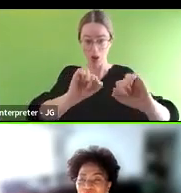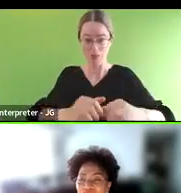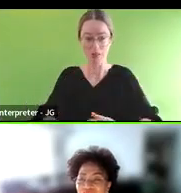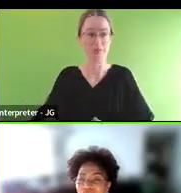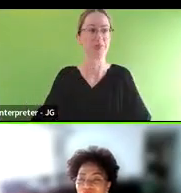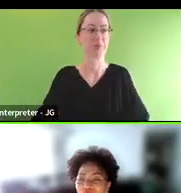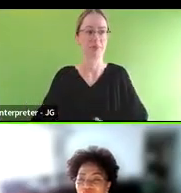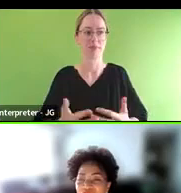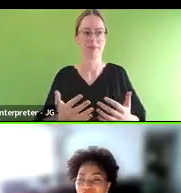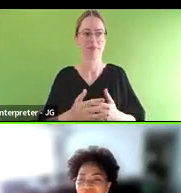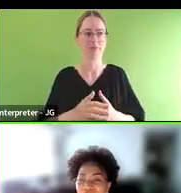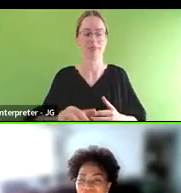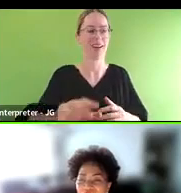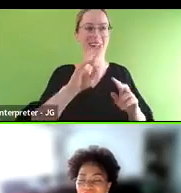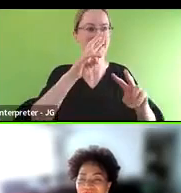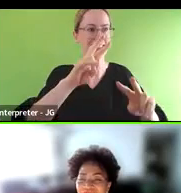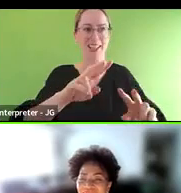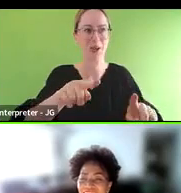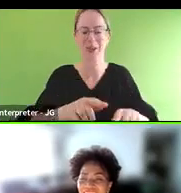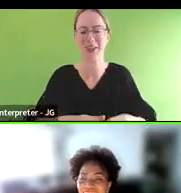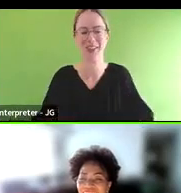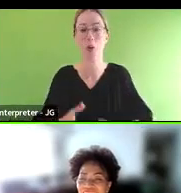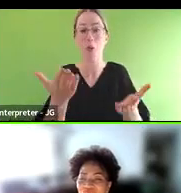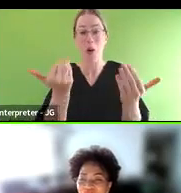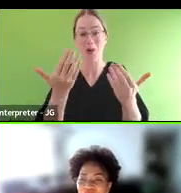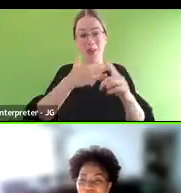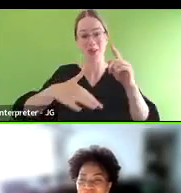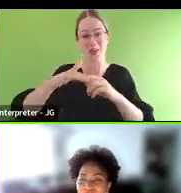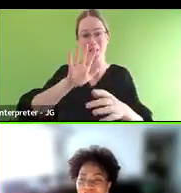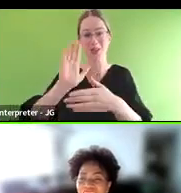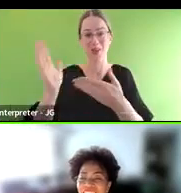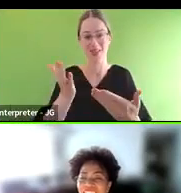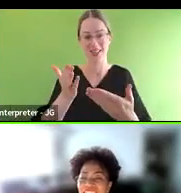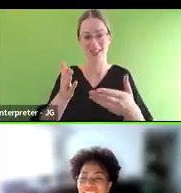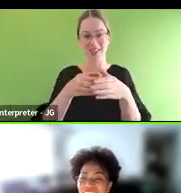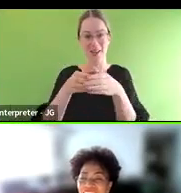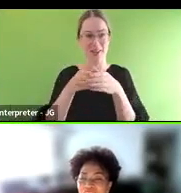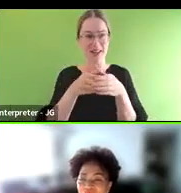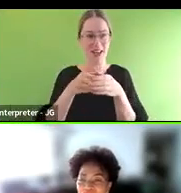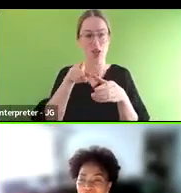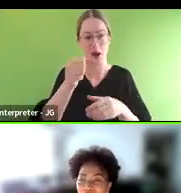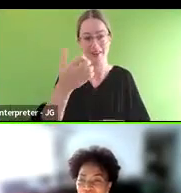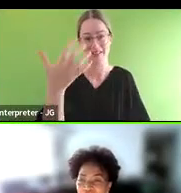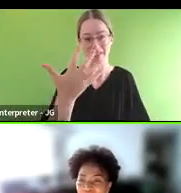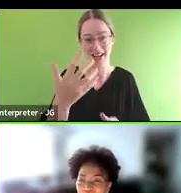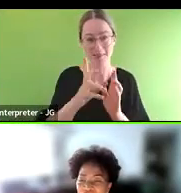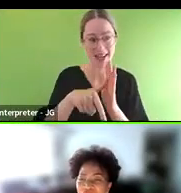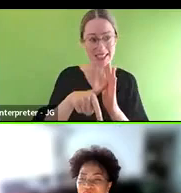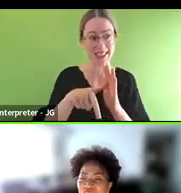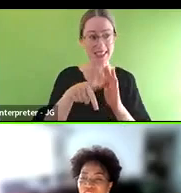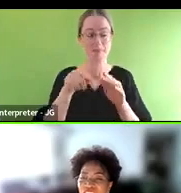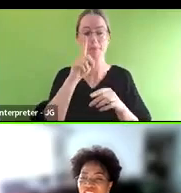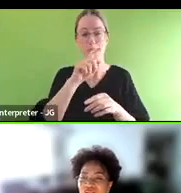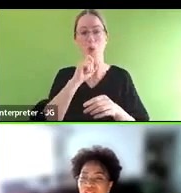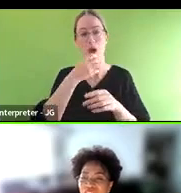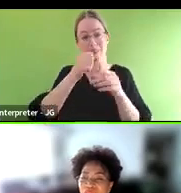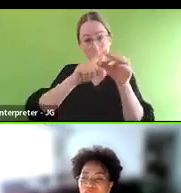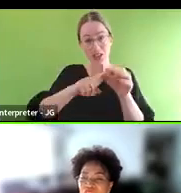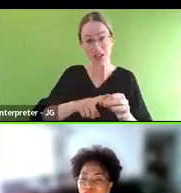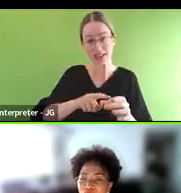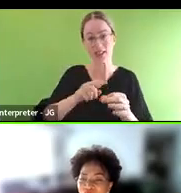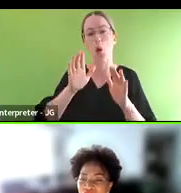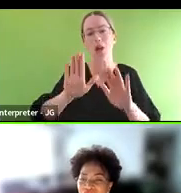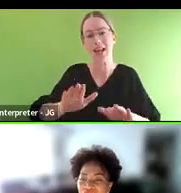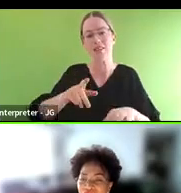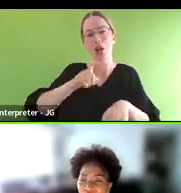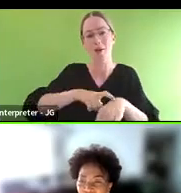Welcome to the Social Services Select Committee, and you have 15 minutes, and members do have questions if you'd like to leave time